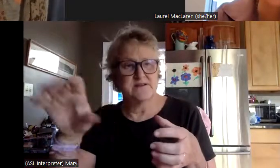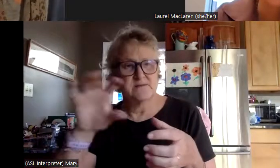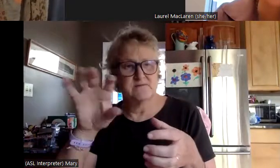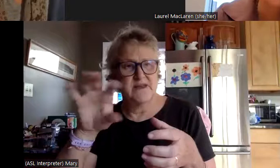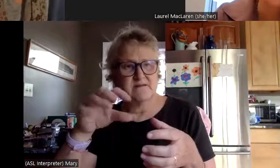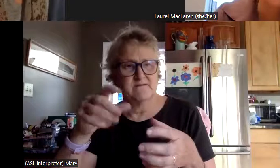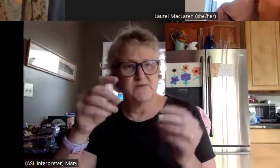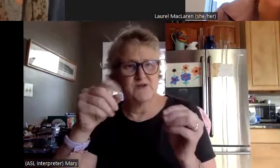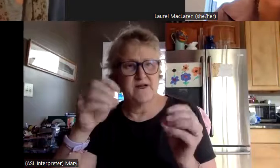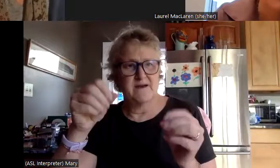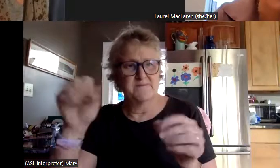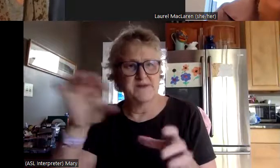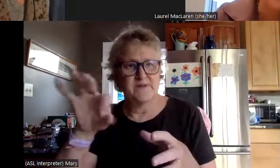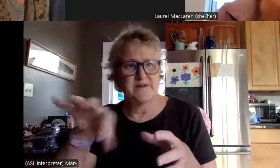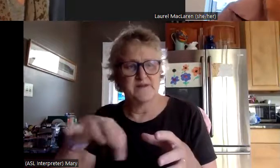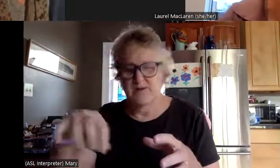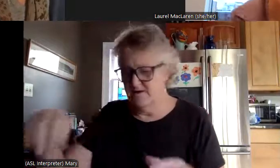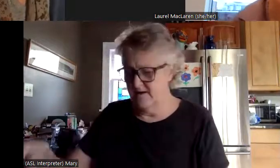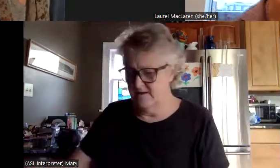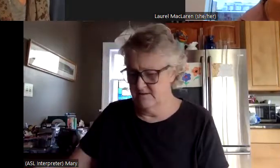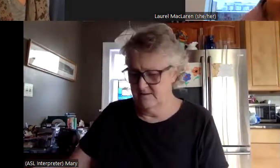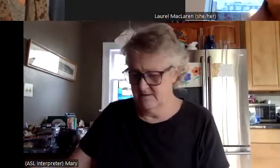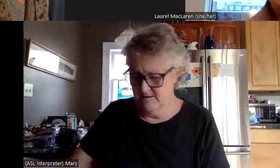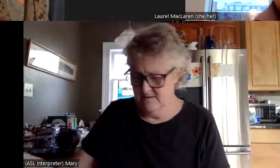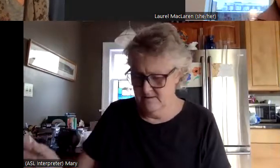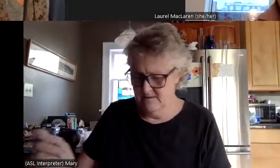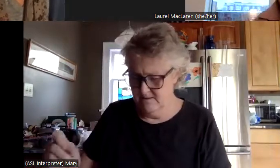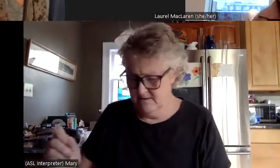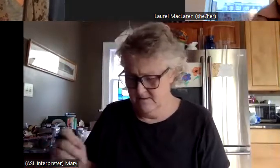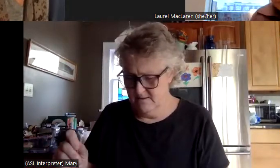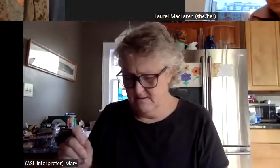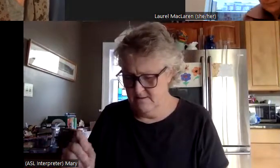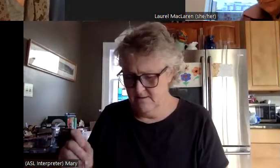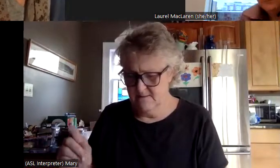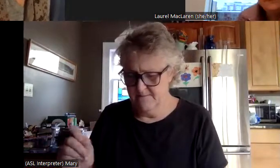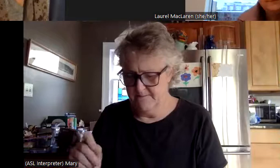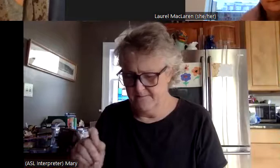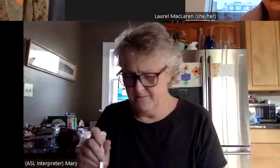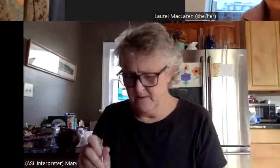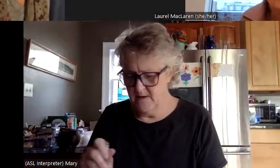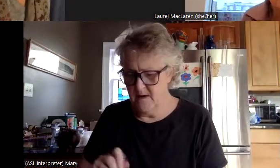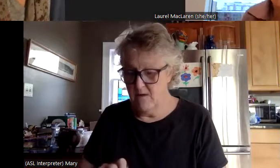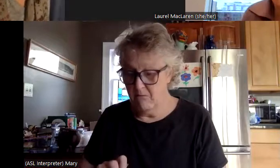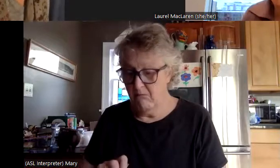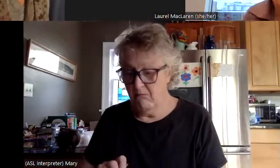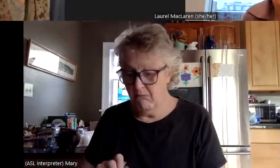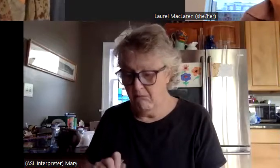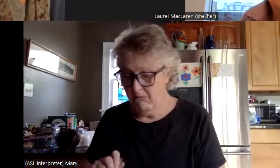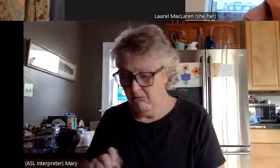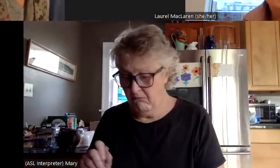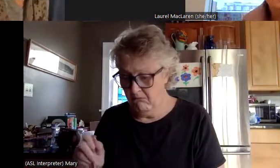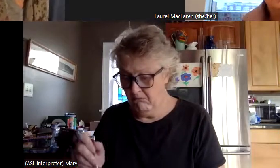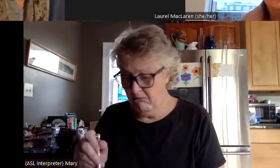actually like dried up something that you sprinkle on? Yeah, but dried up something that you sprinkle on with like